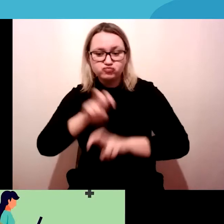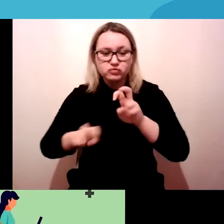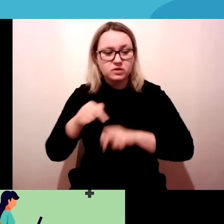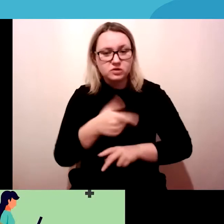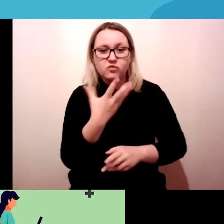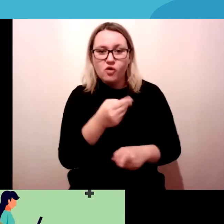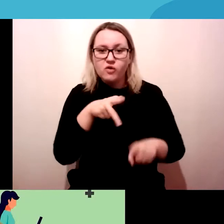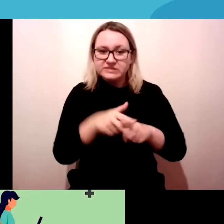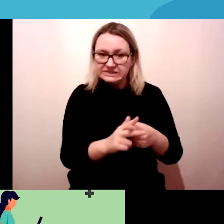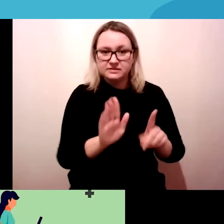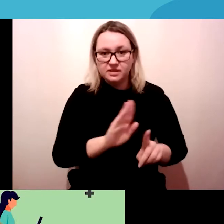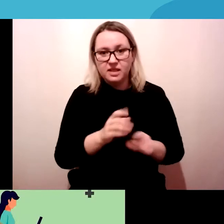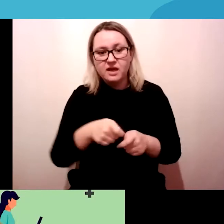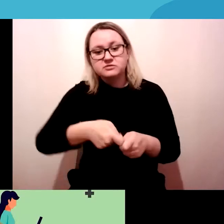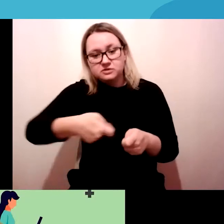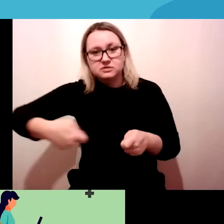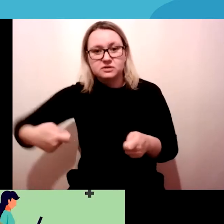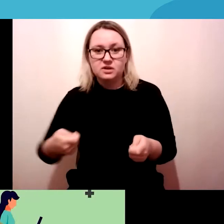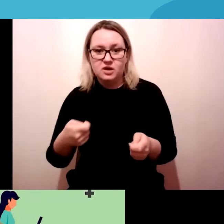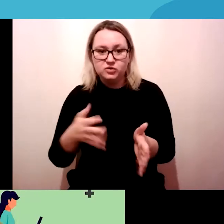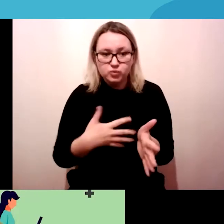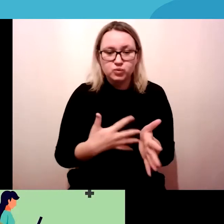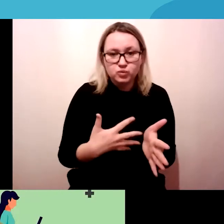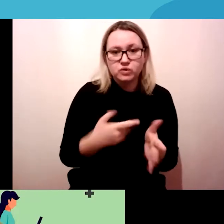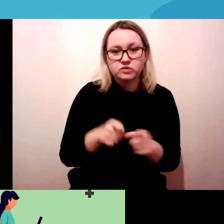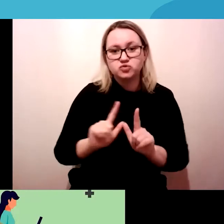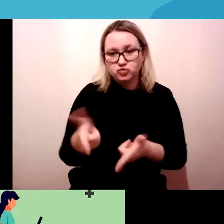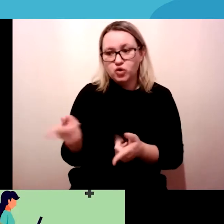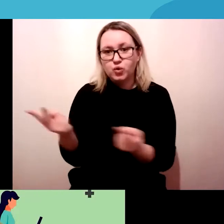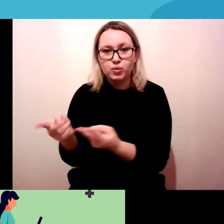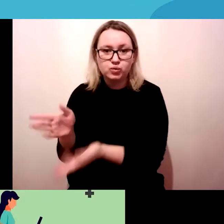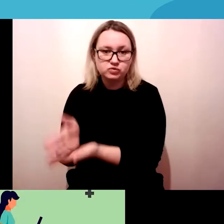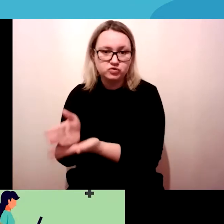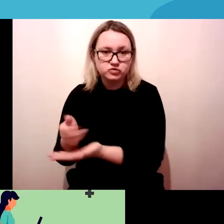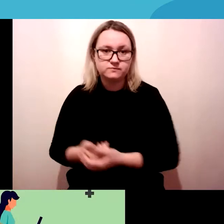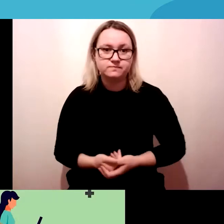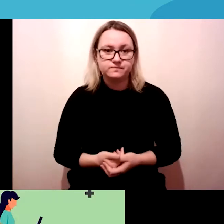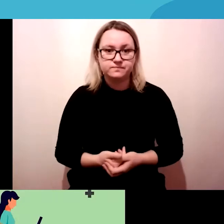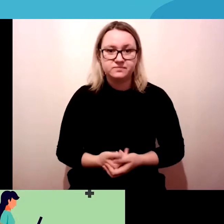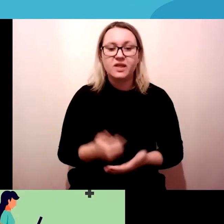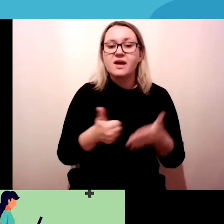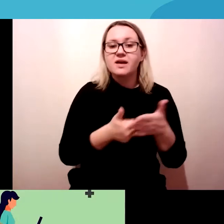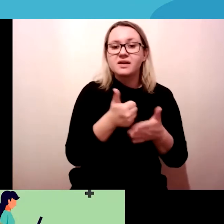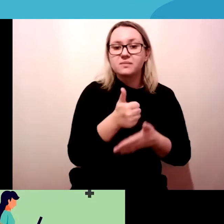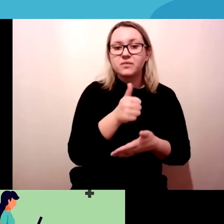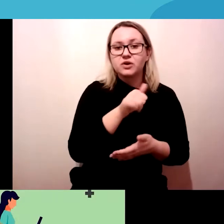continuous project and we will try to ensure its continuity in the future.